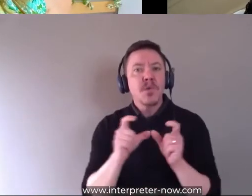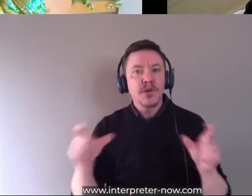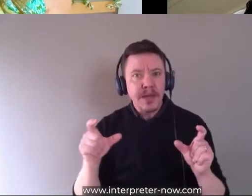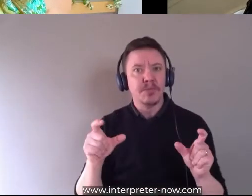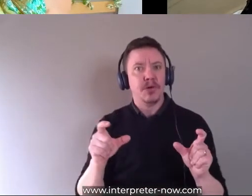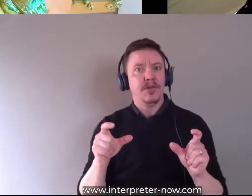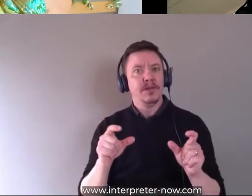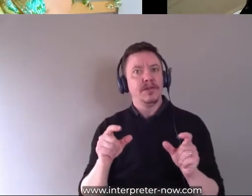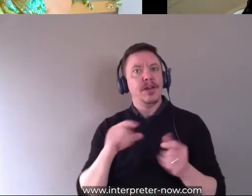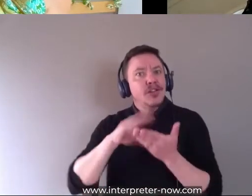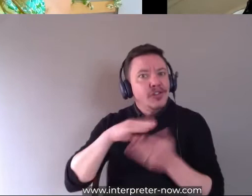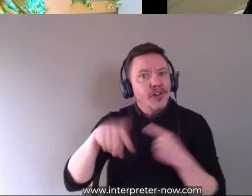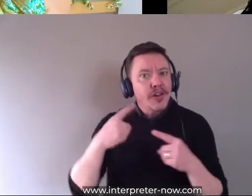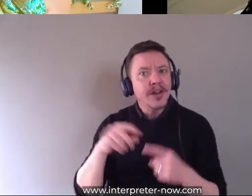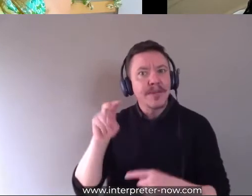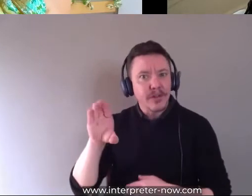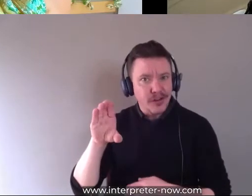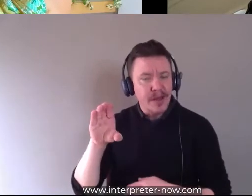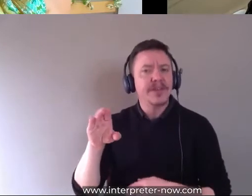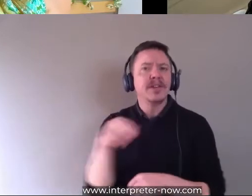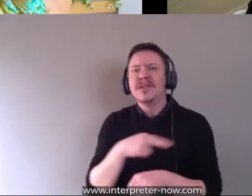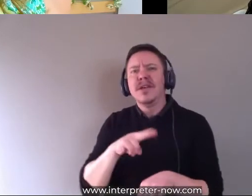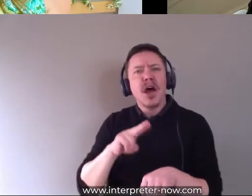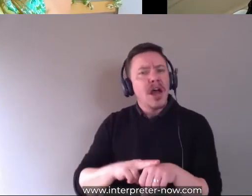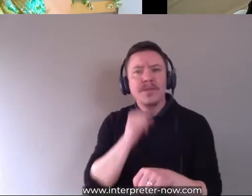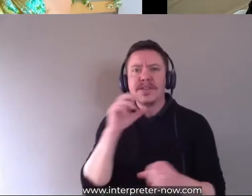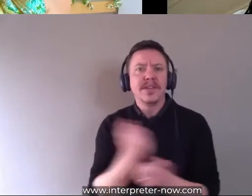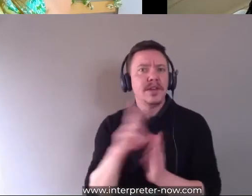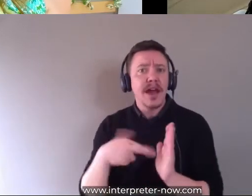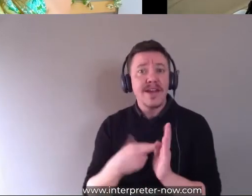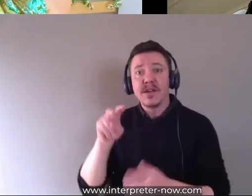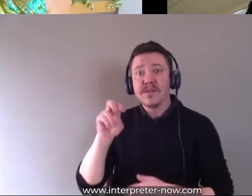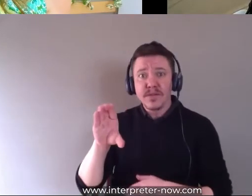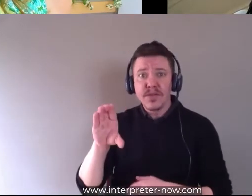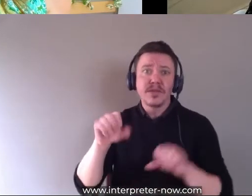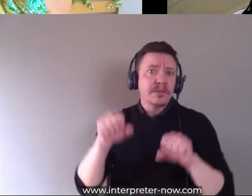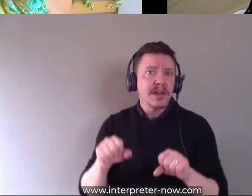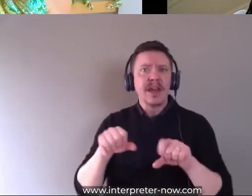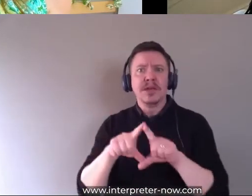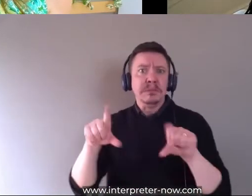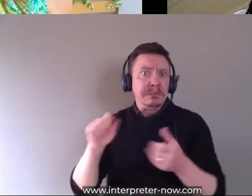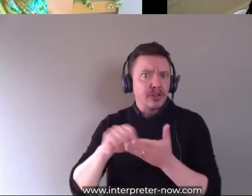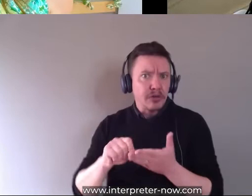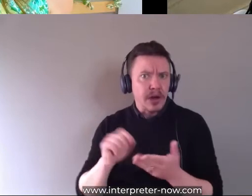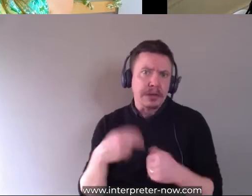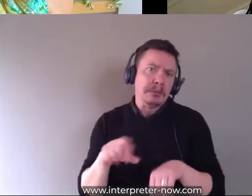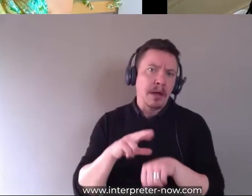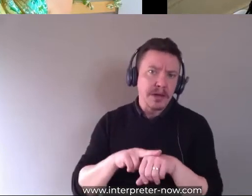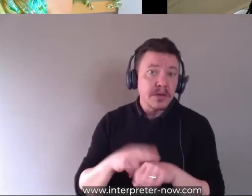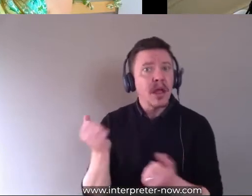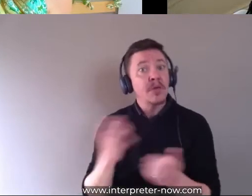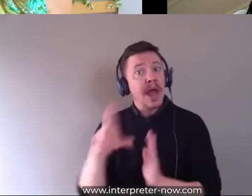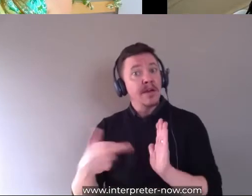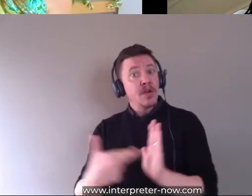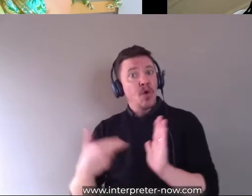about venture capital. Obviously, you know, not every role in VC can be a check writing position, but every role is going to have an